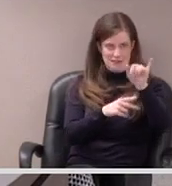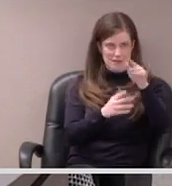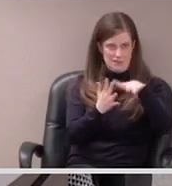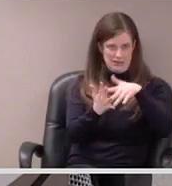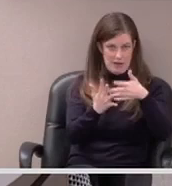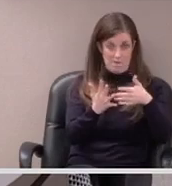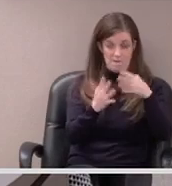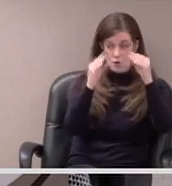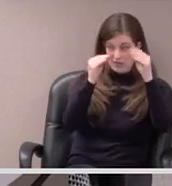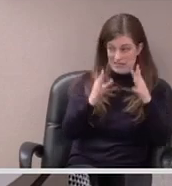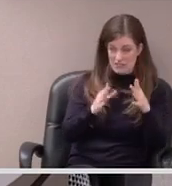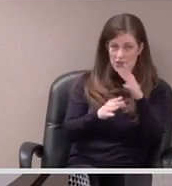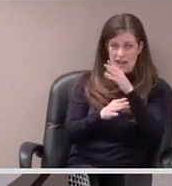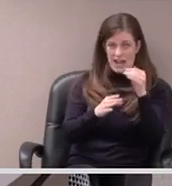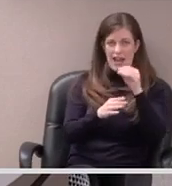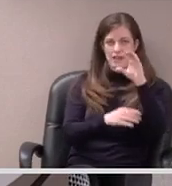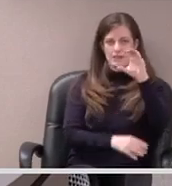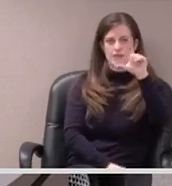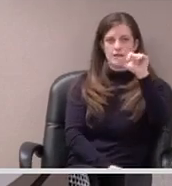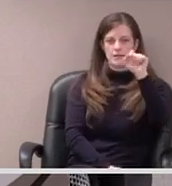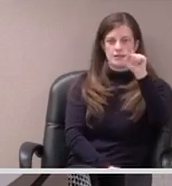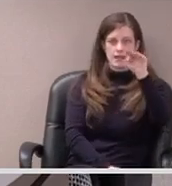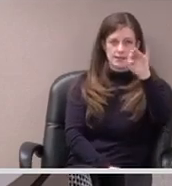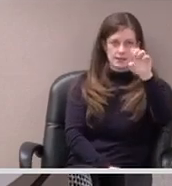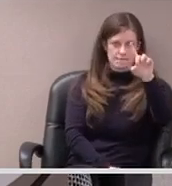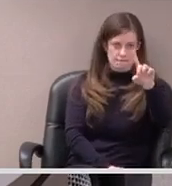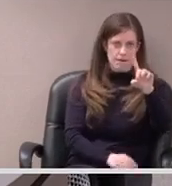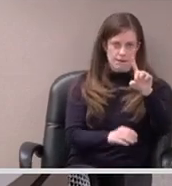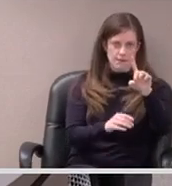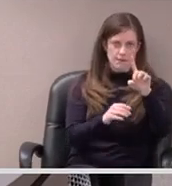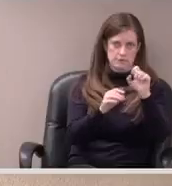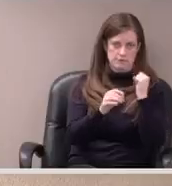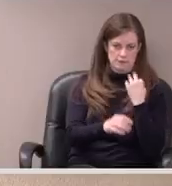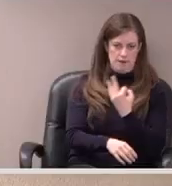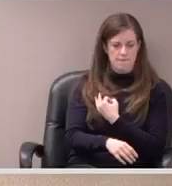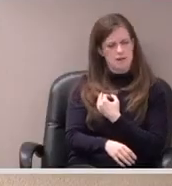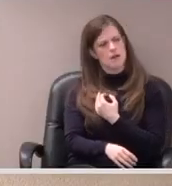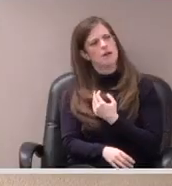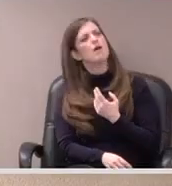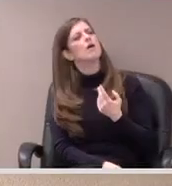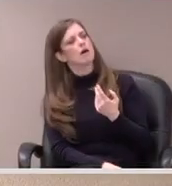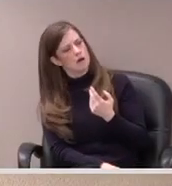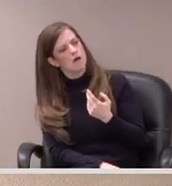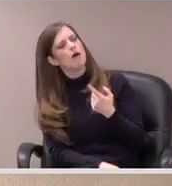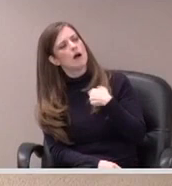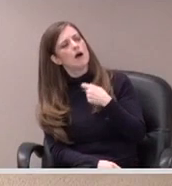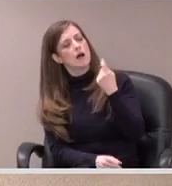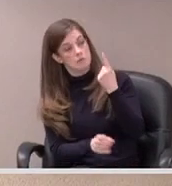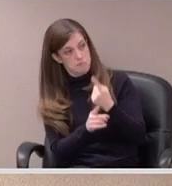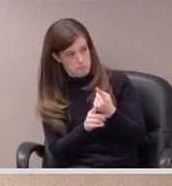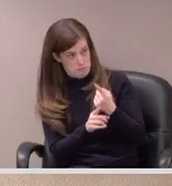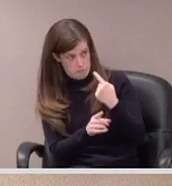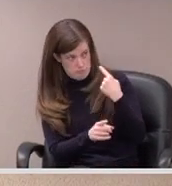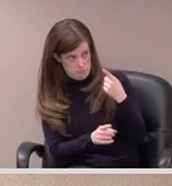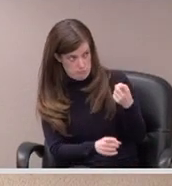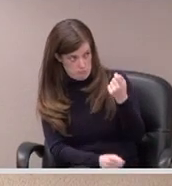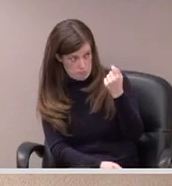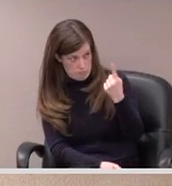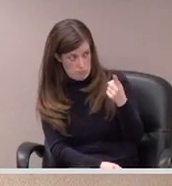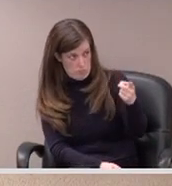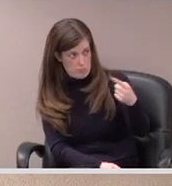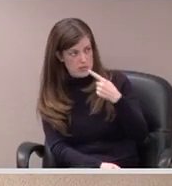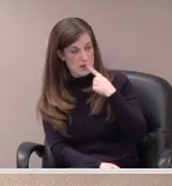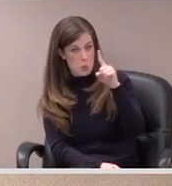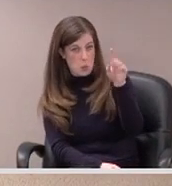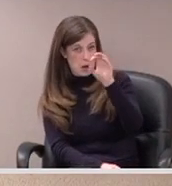well as classified staff. Okay. And I'm correct that I heard you say a 1%